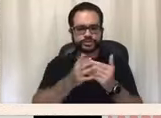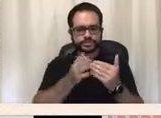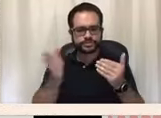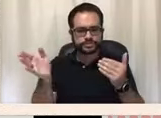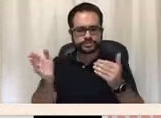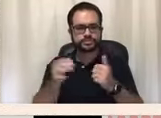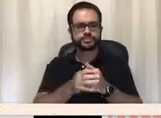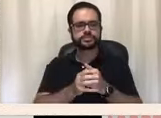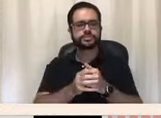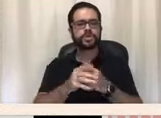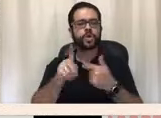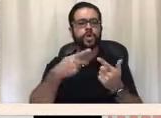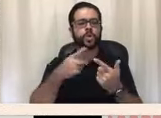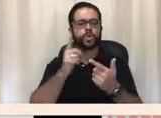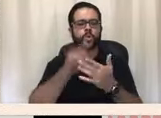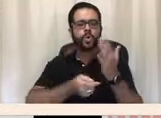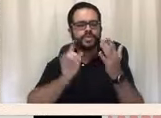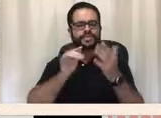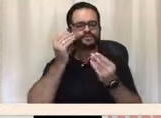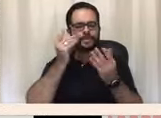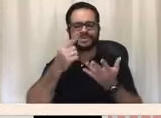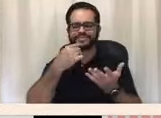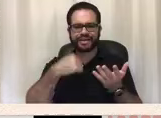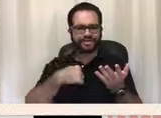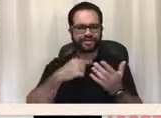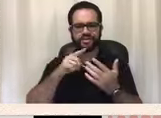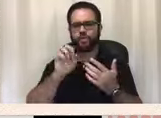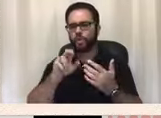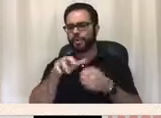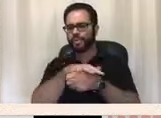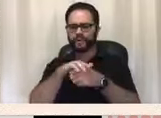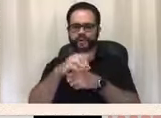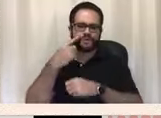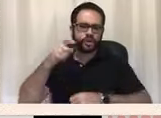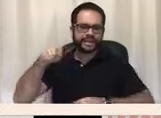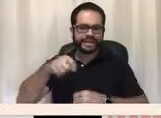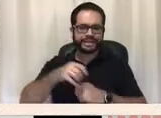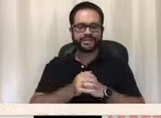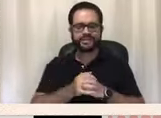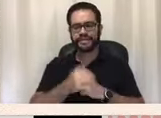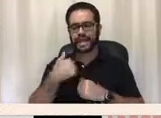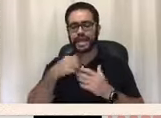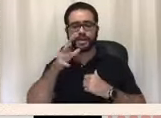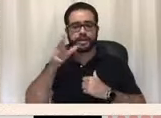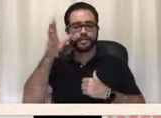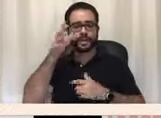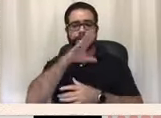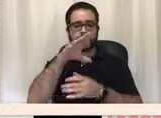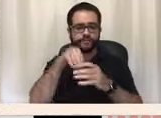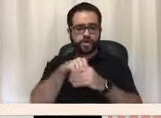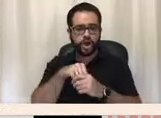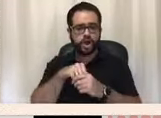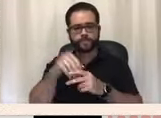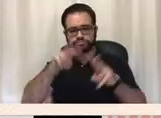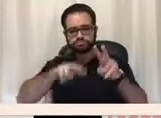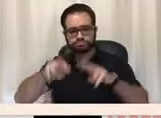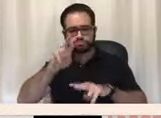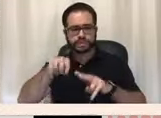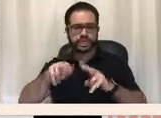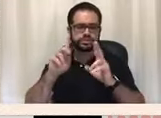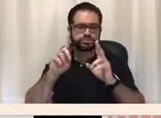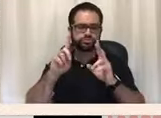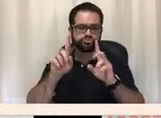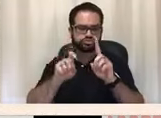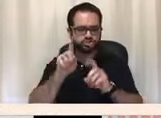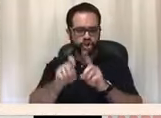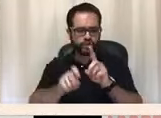data telling us for the area of needs? Are there parent involvement? Look at the survey. What is the survey telling us by